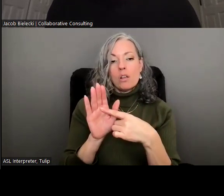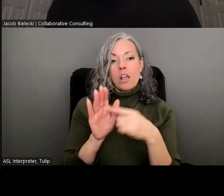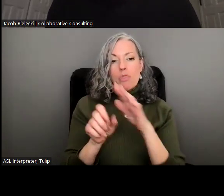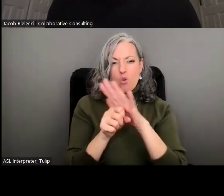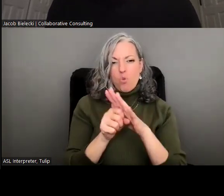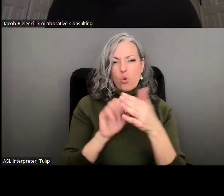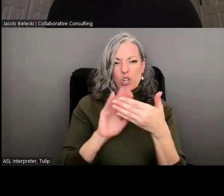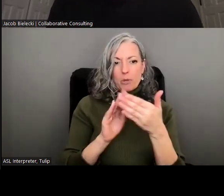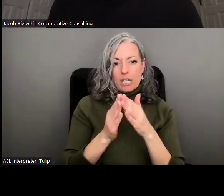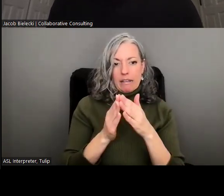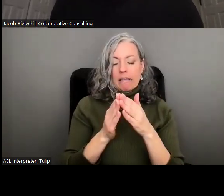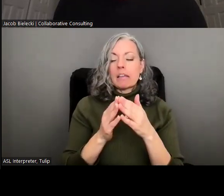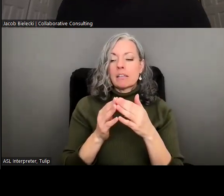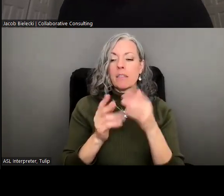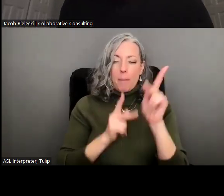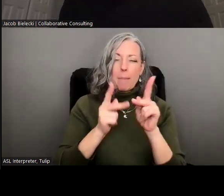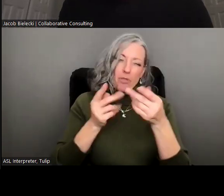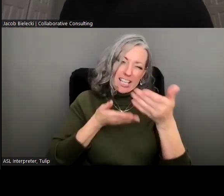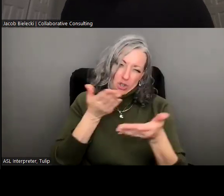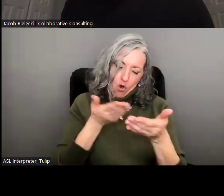serving. There